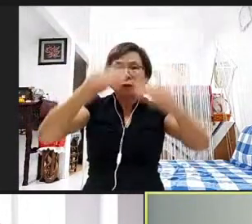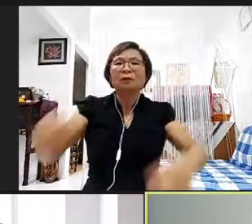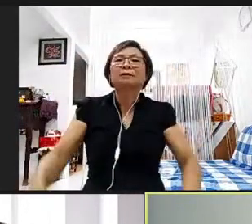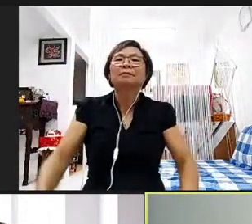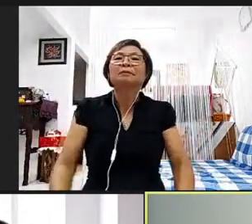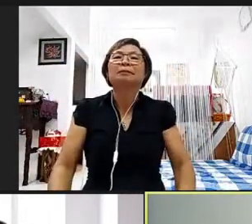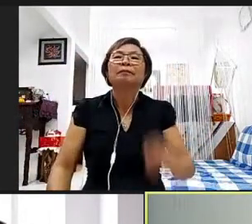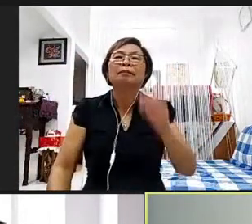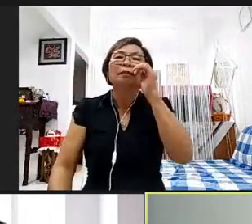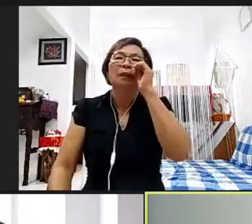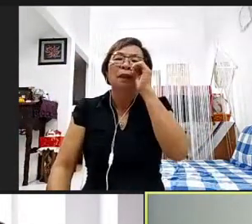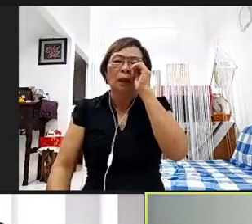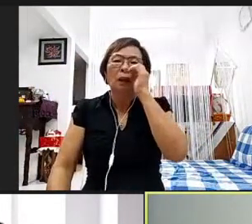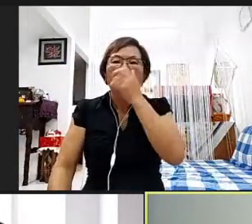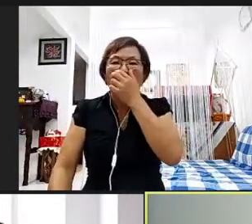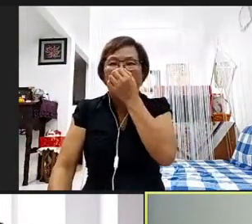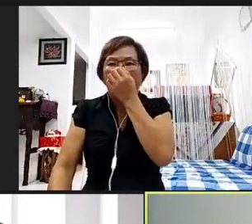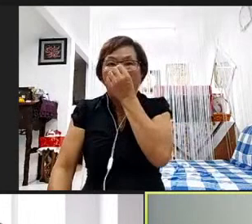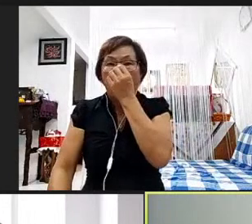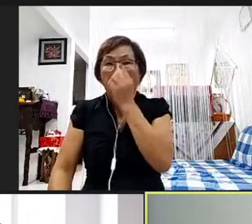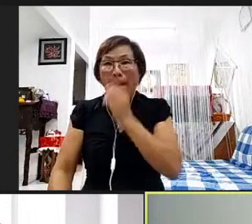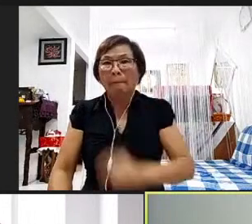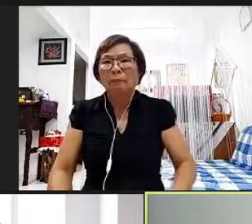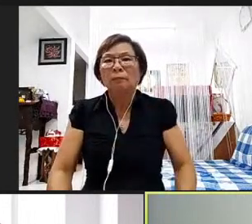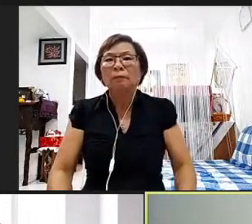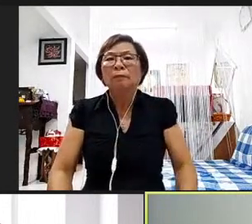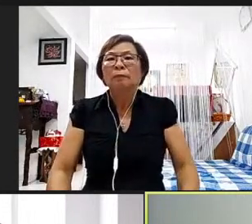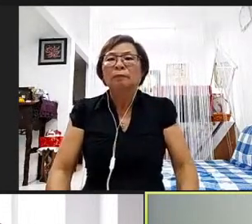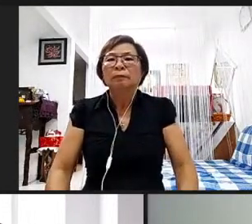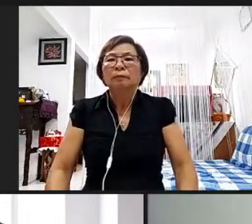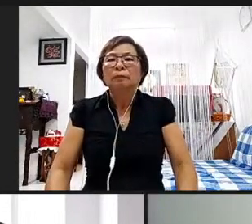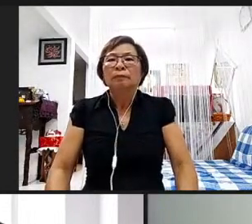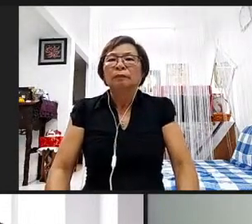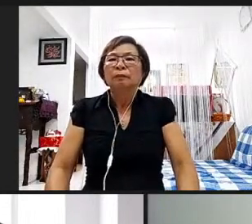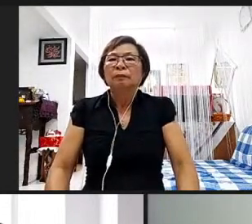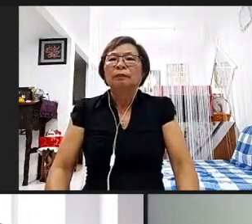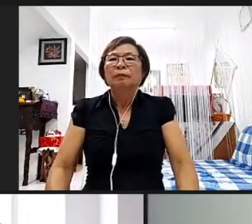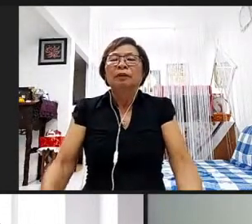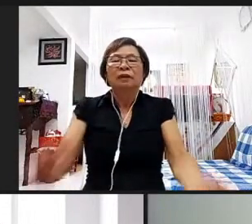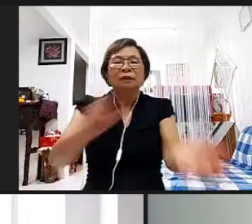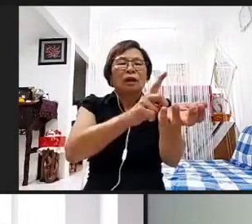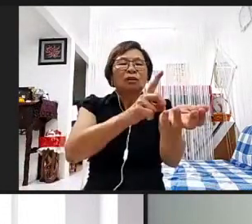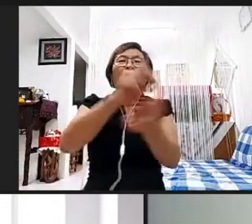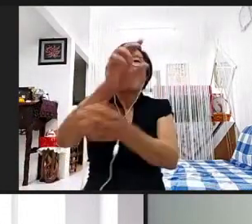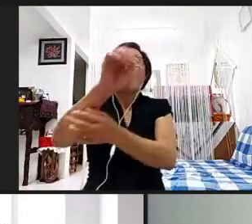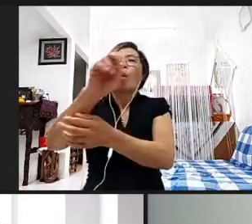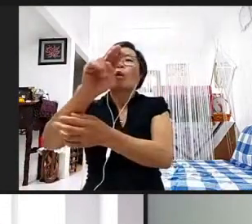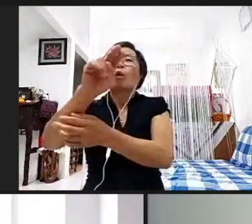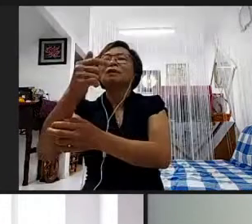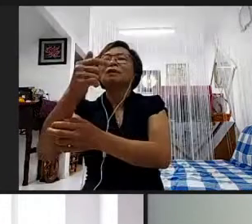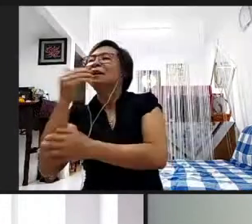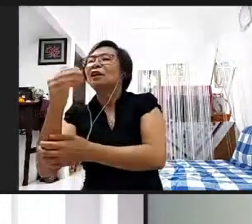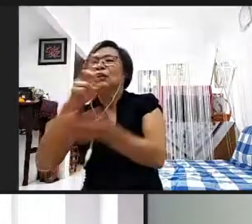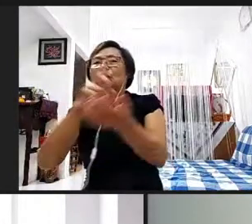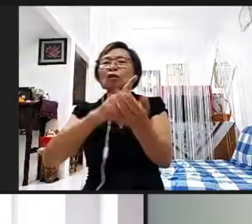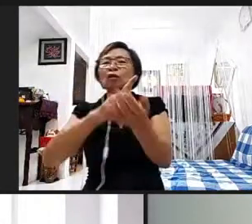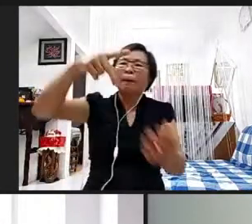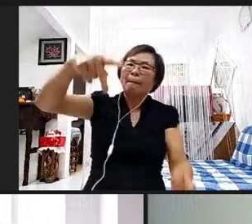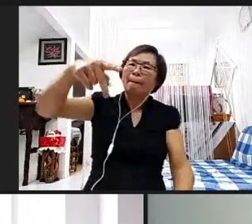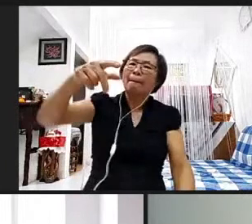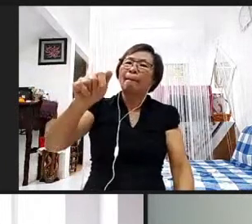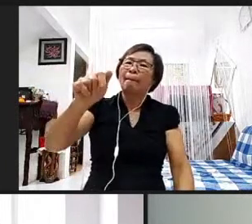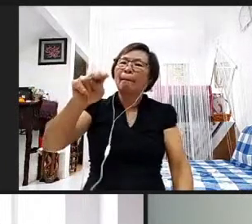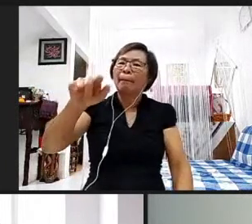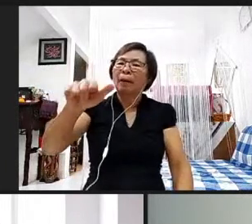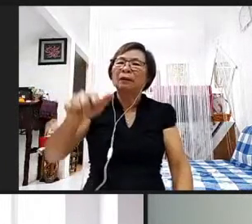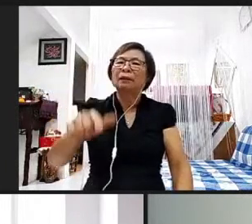I think that let's let the others. Mm-hmm. Yeah, thanks, Dr. Ong. Yeah, Dr. Gan and Dr. Pang, please add on.